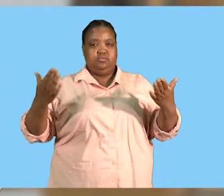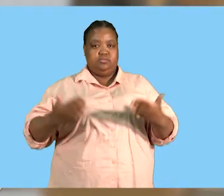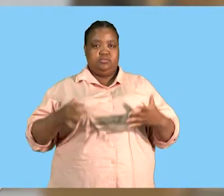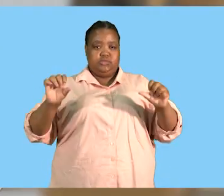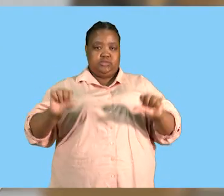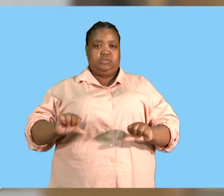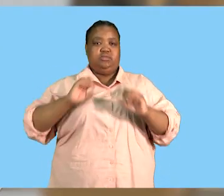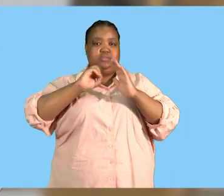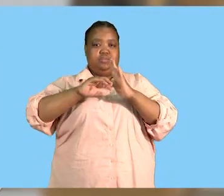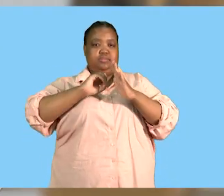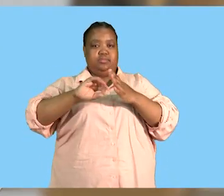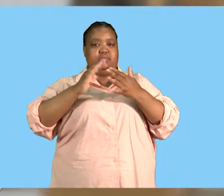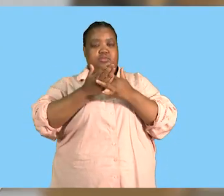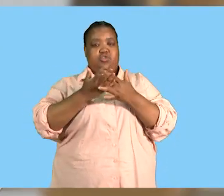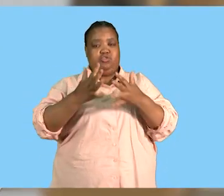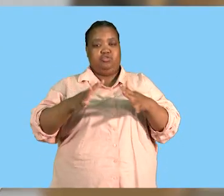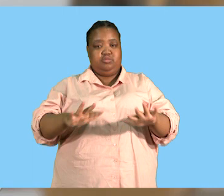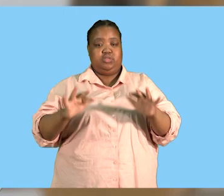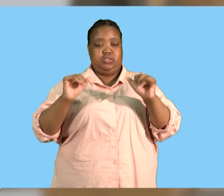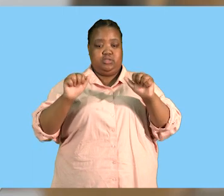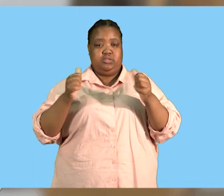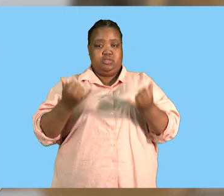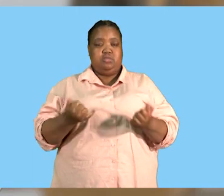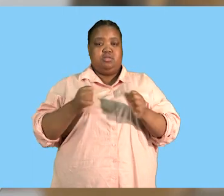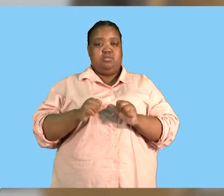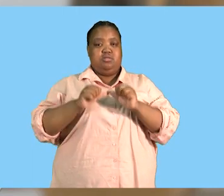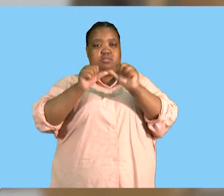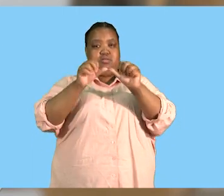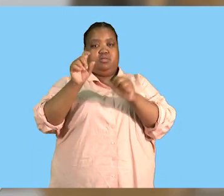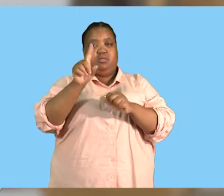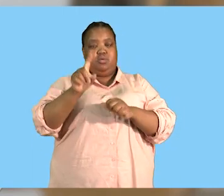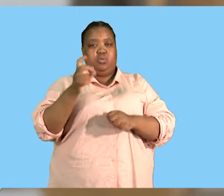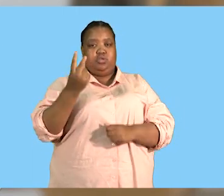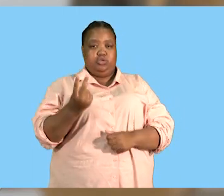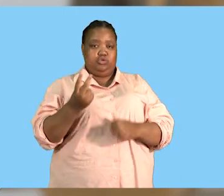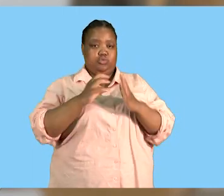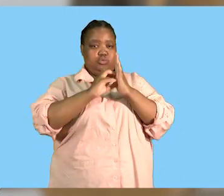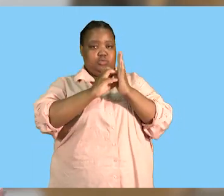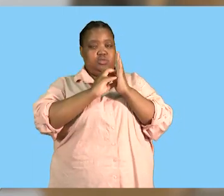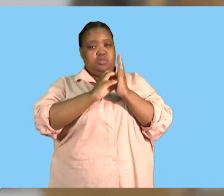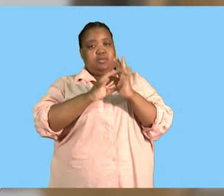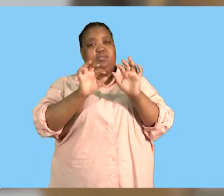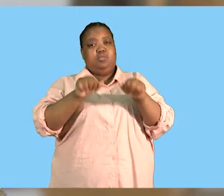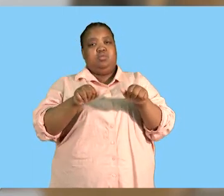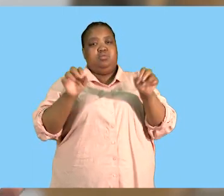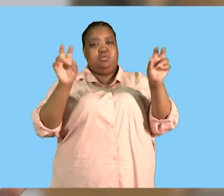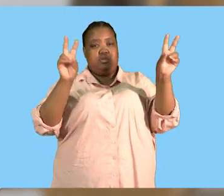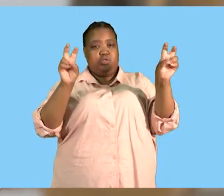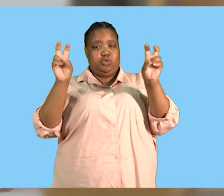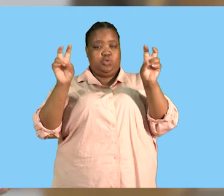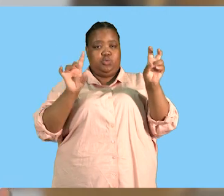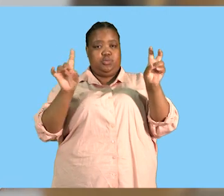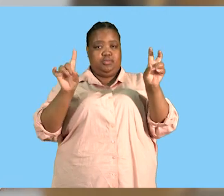Welcome back from an ad break. Now let us continue by looking at question 2 examples, of which the topic